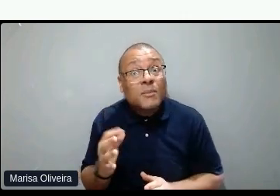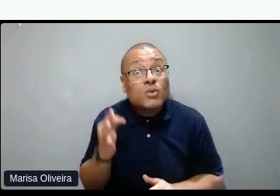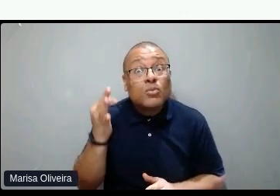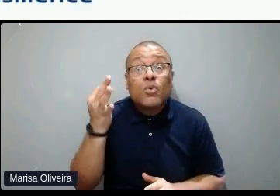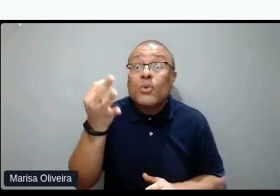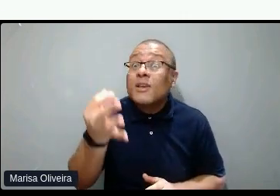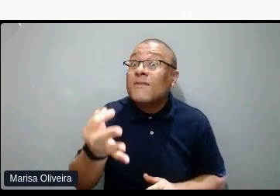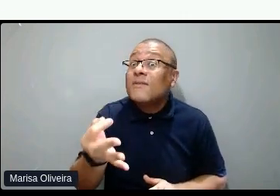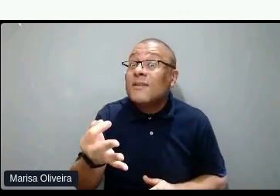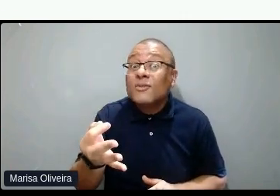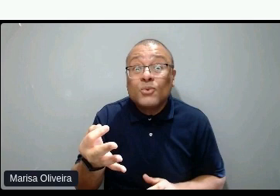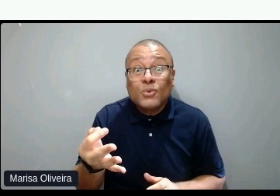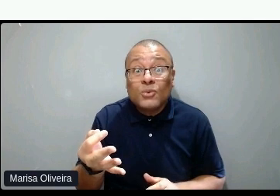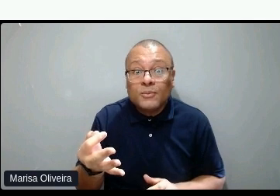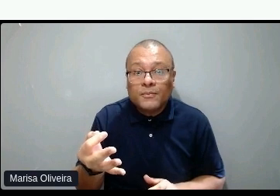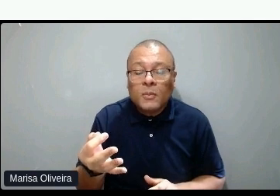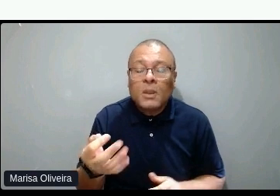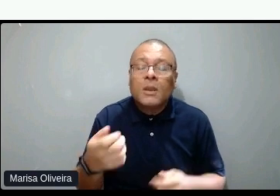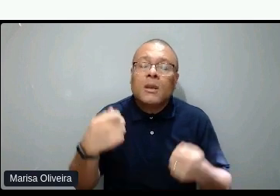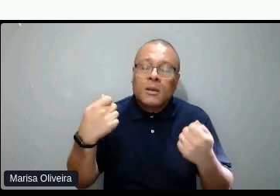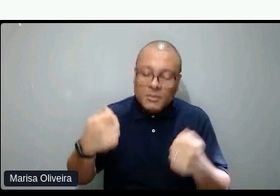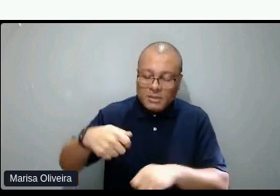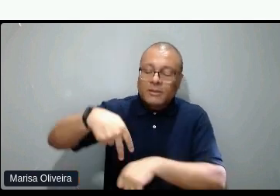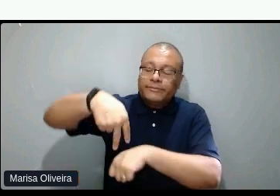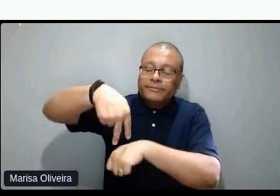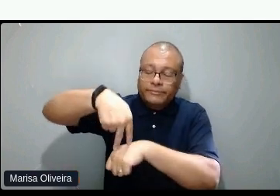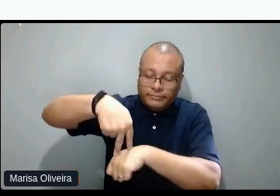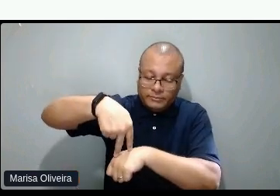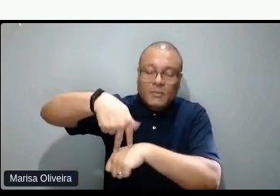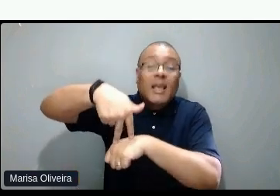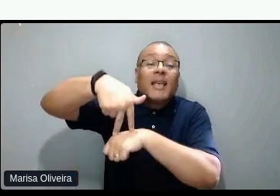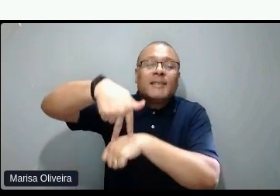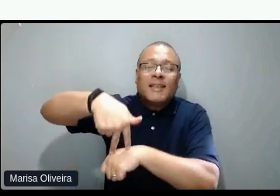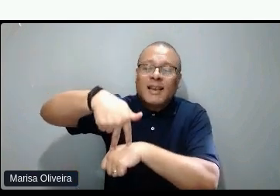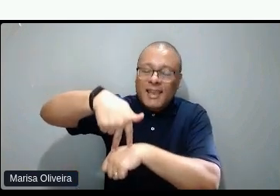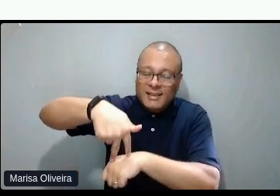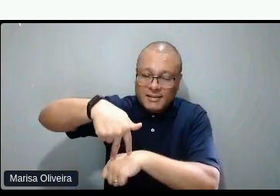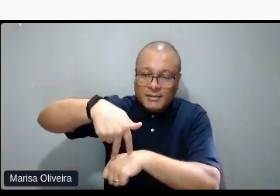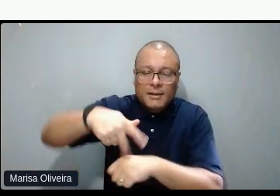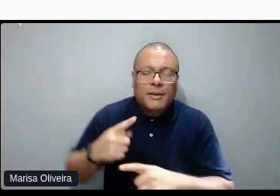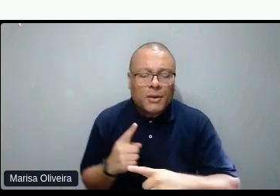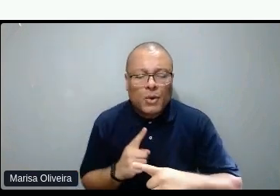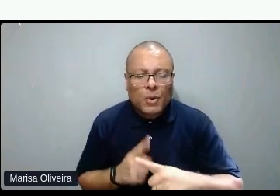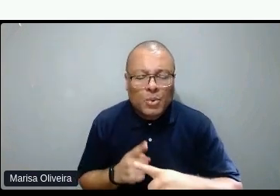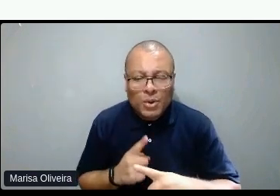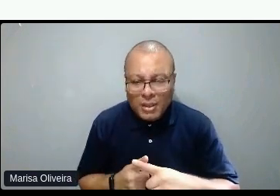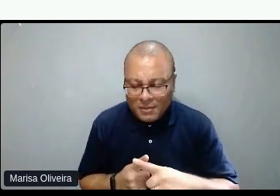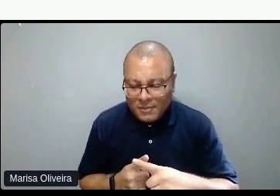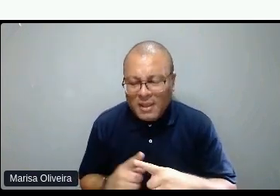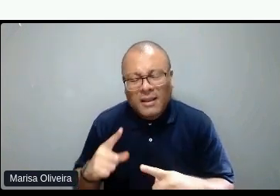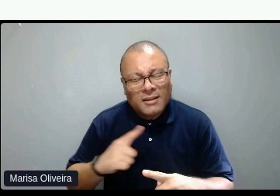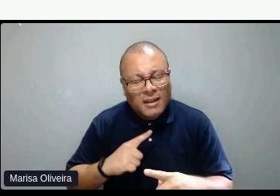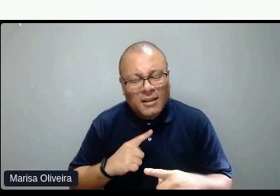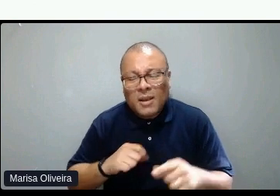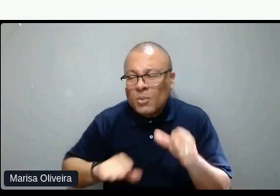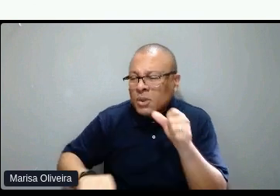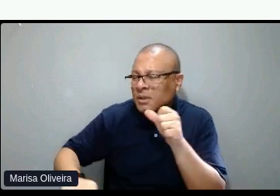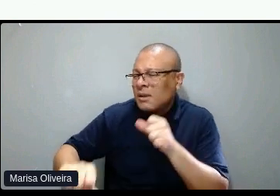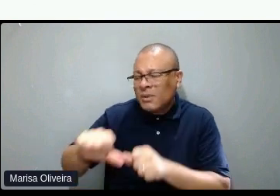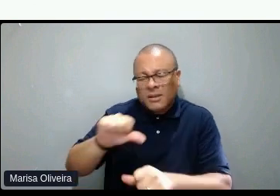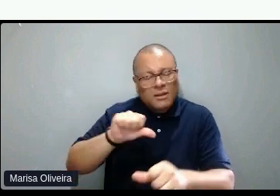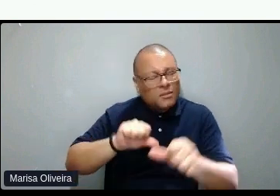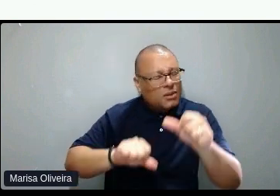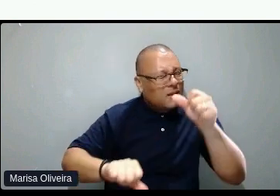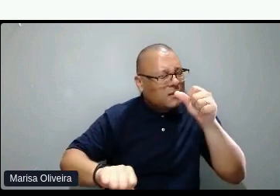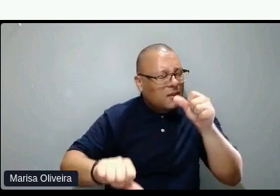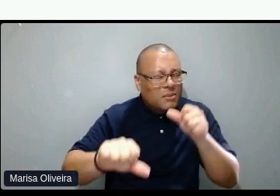all guesses. And then we need to build resilience, because there are so many changes happening. And